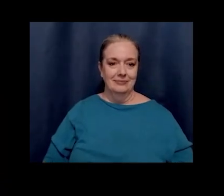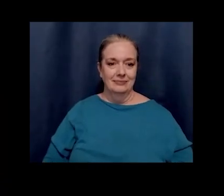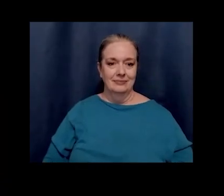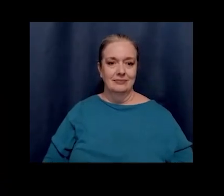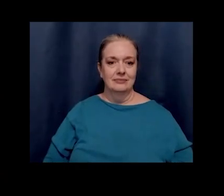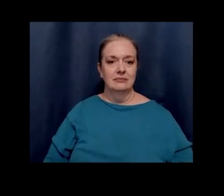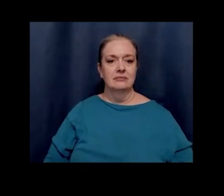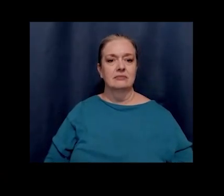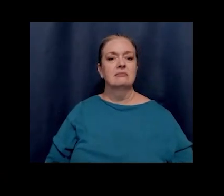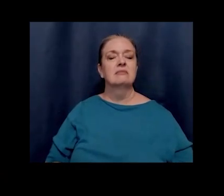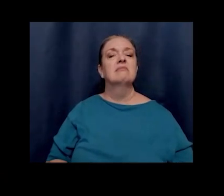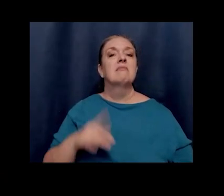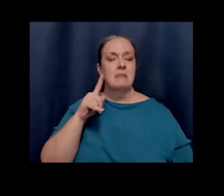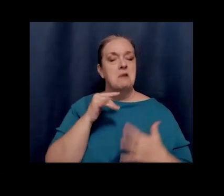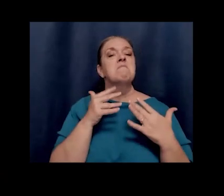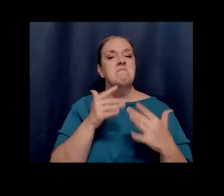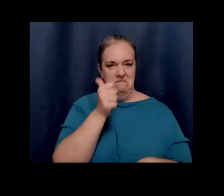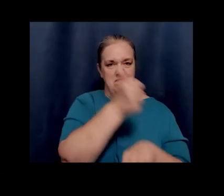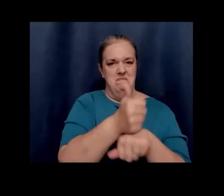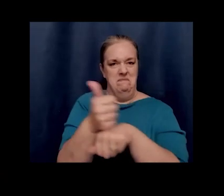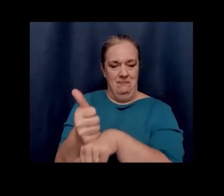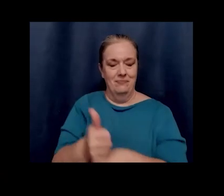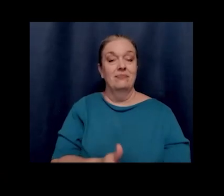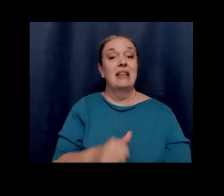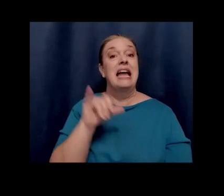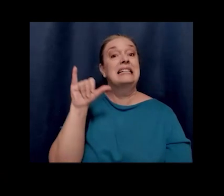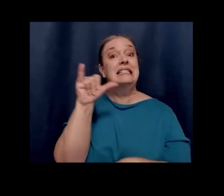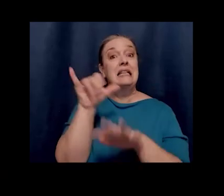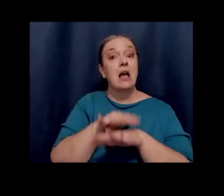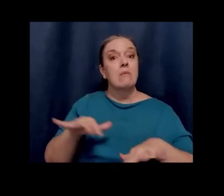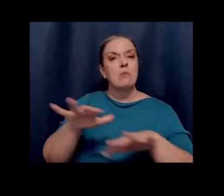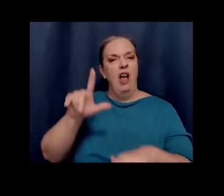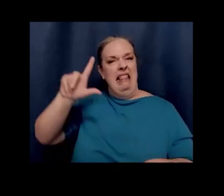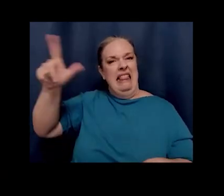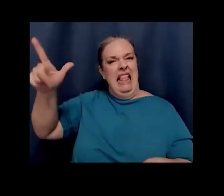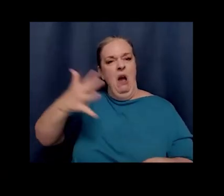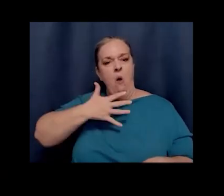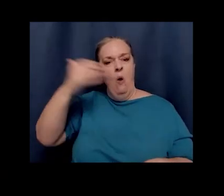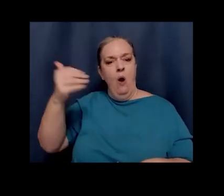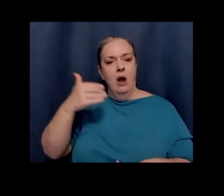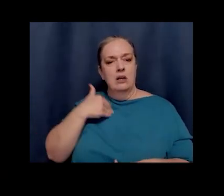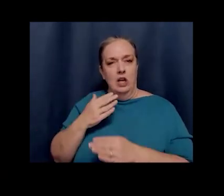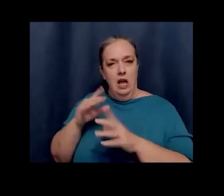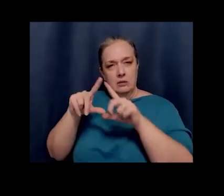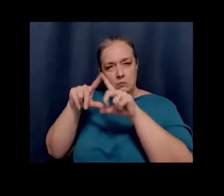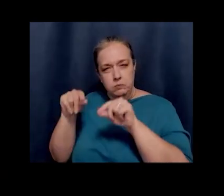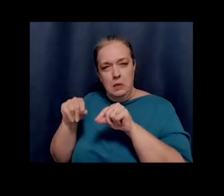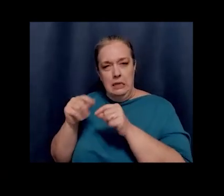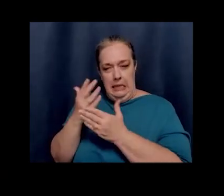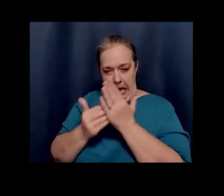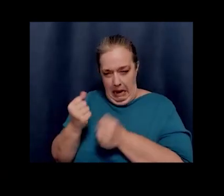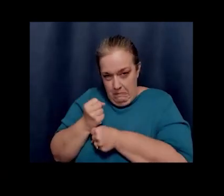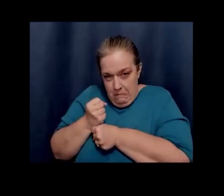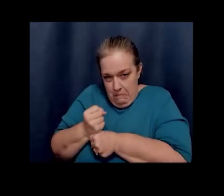But on the same property are these works, late in career, bricks hand-formed,